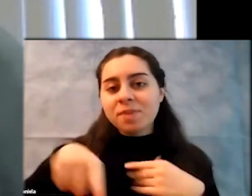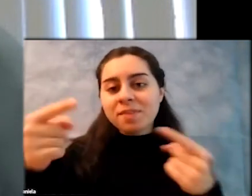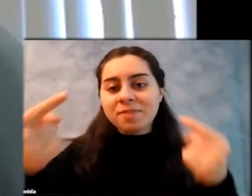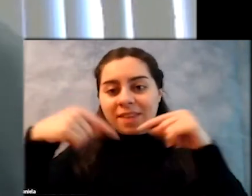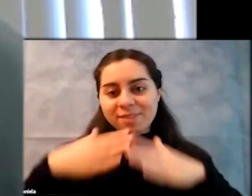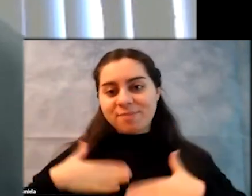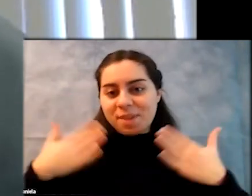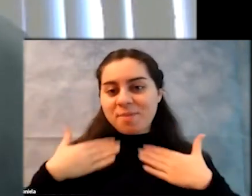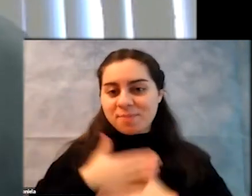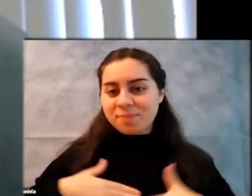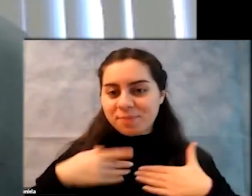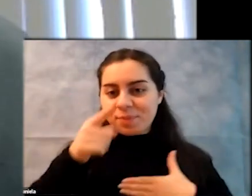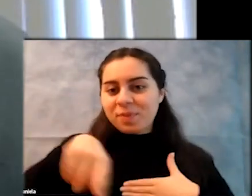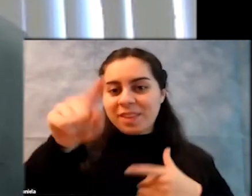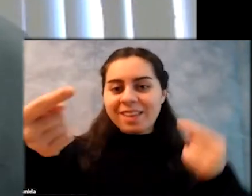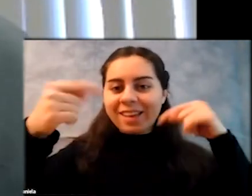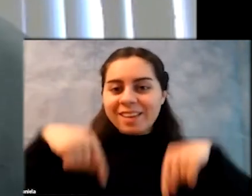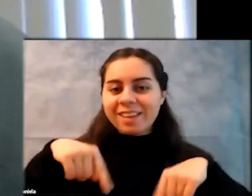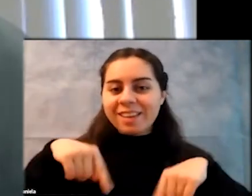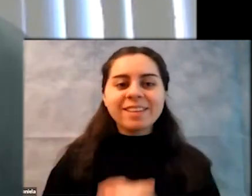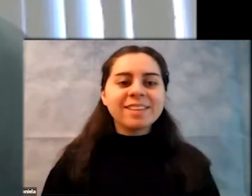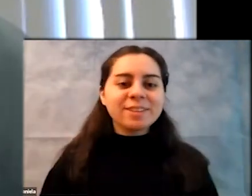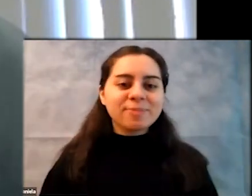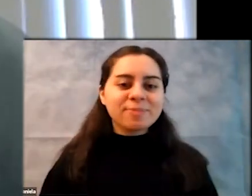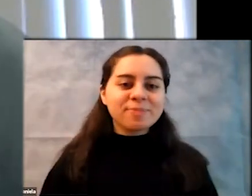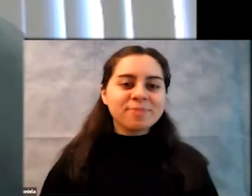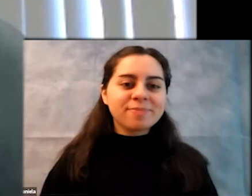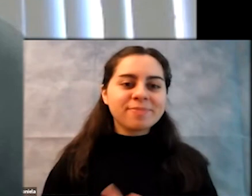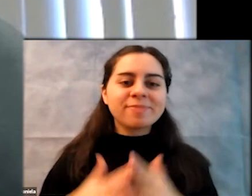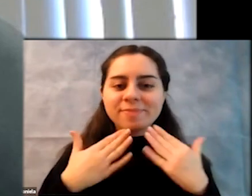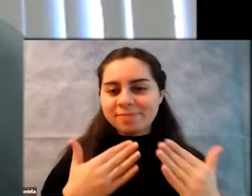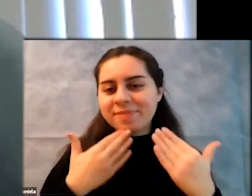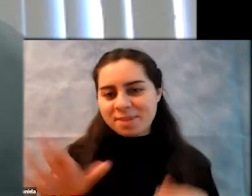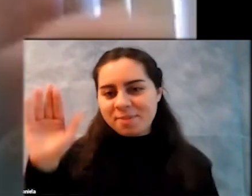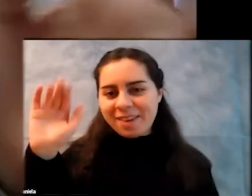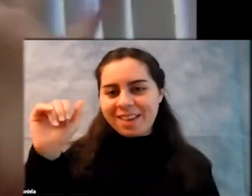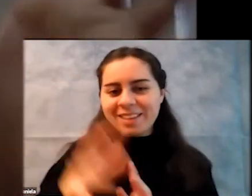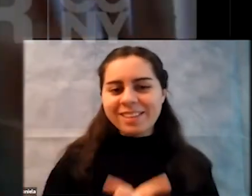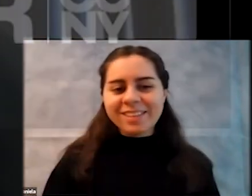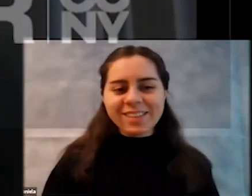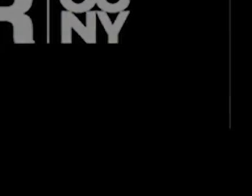you. Thanks, everybody. Bye.